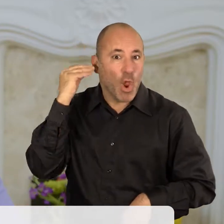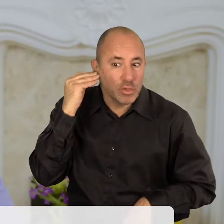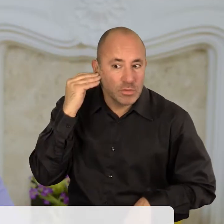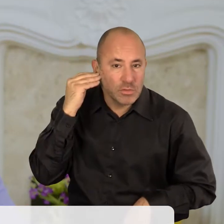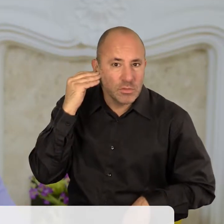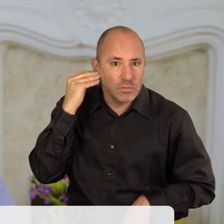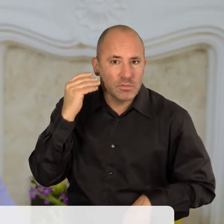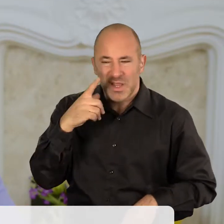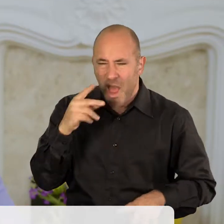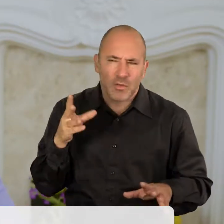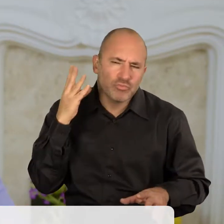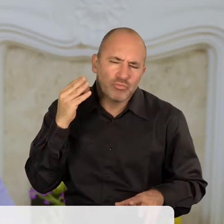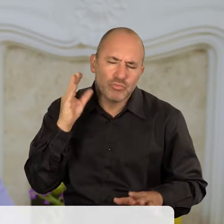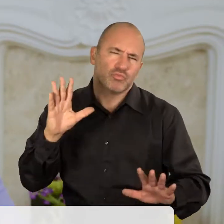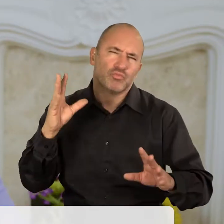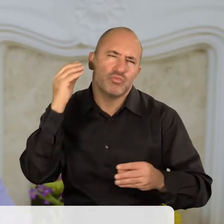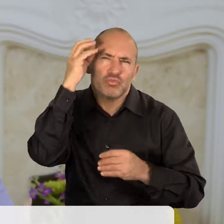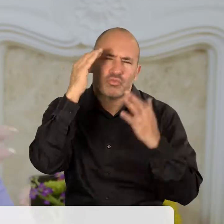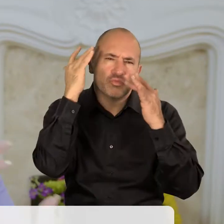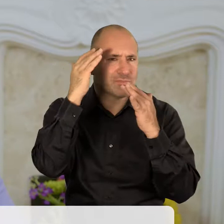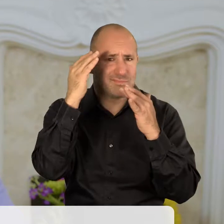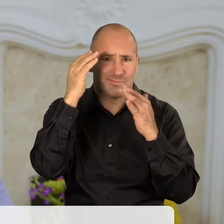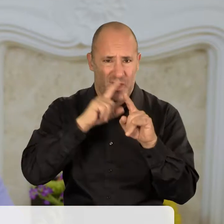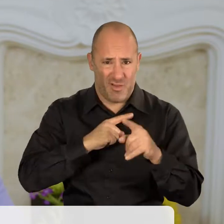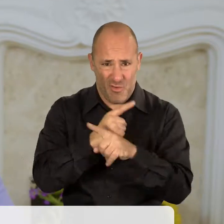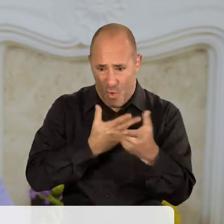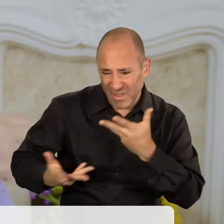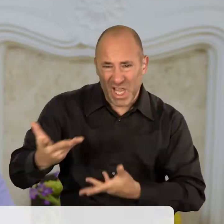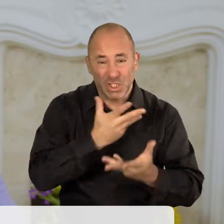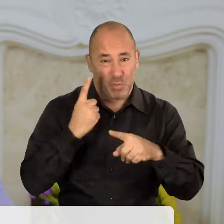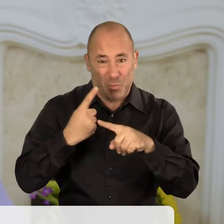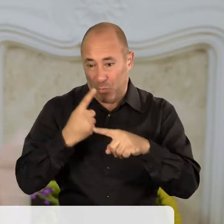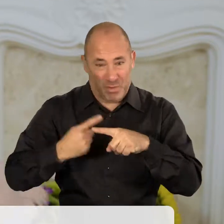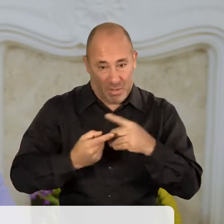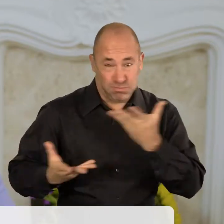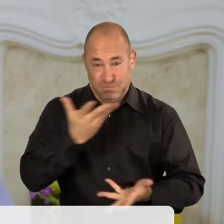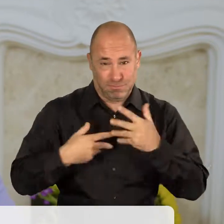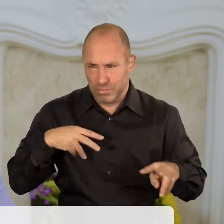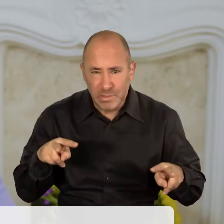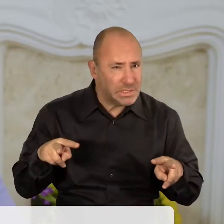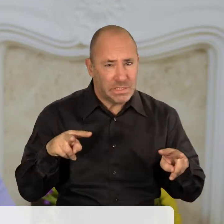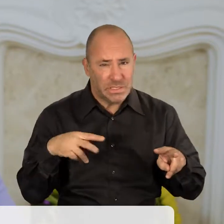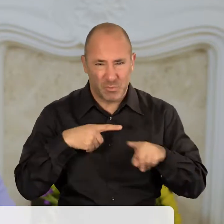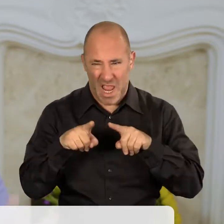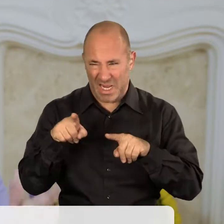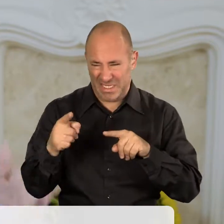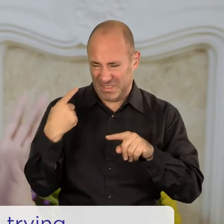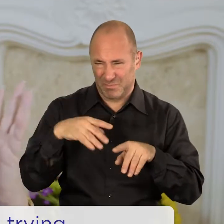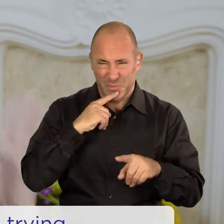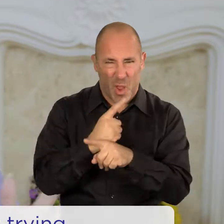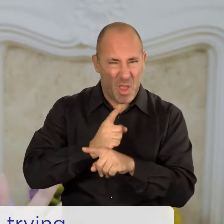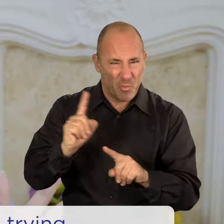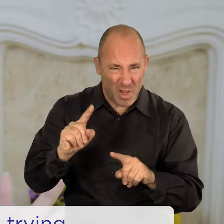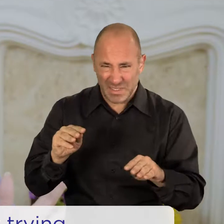loss, you don't have that luxury. You're in conversation and words are flying. So